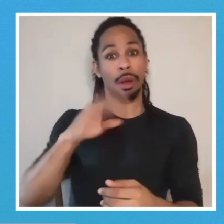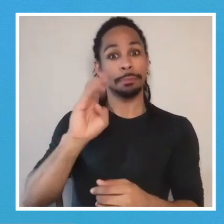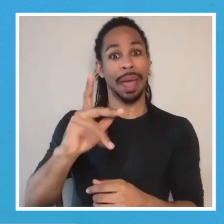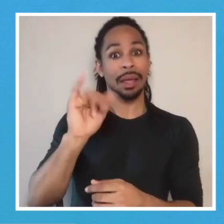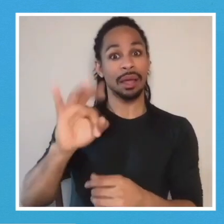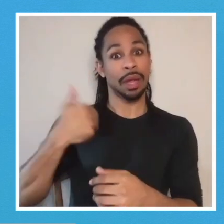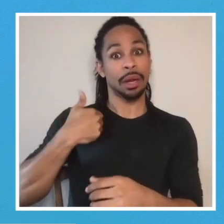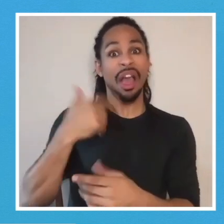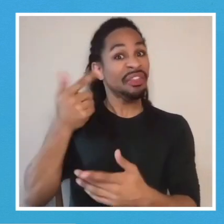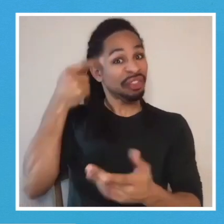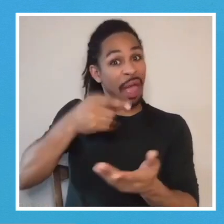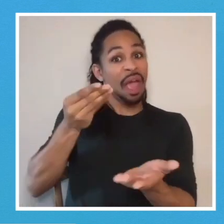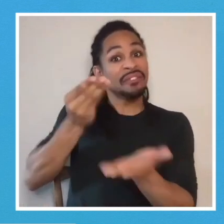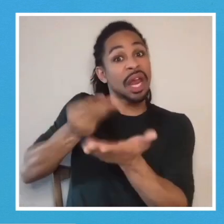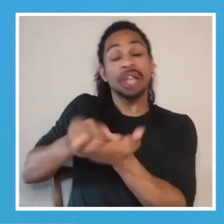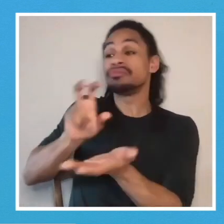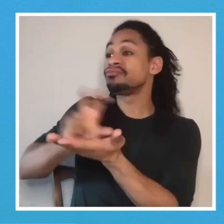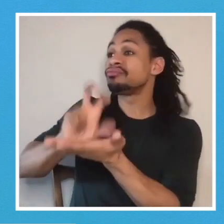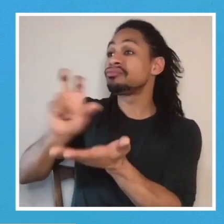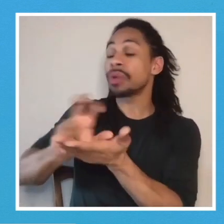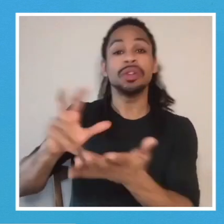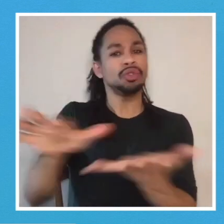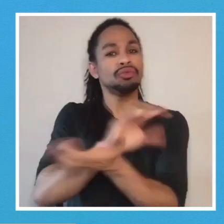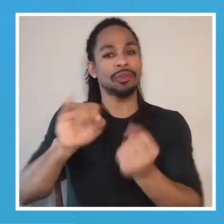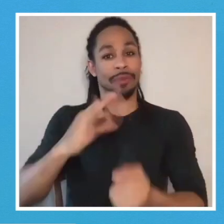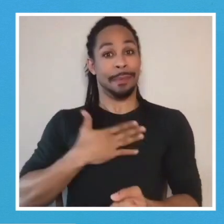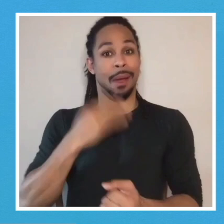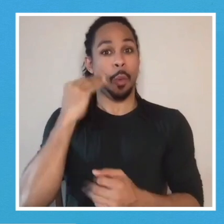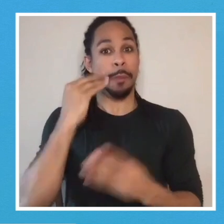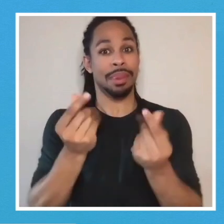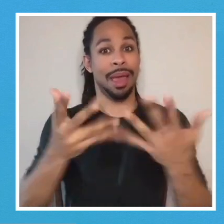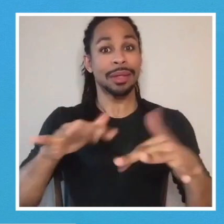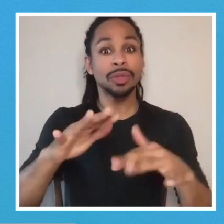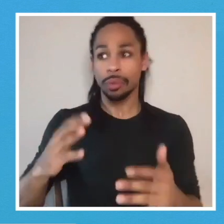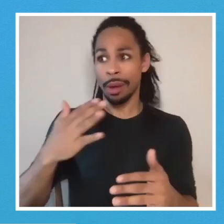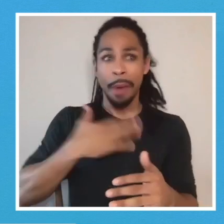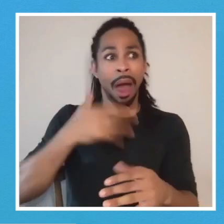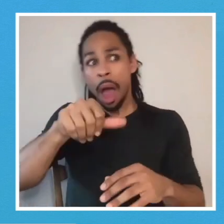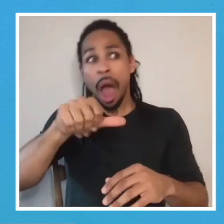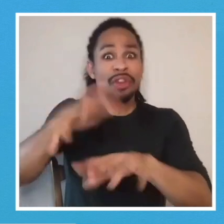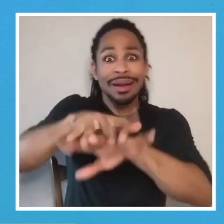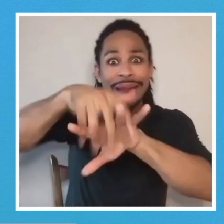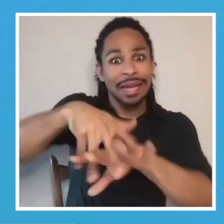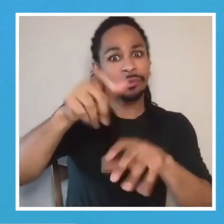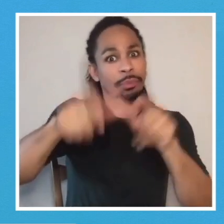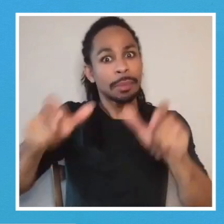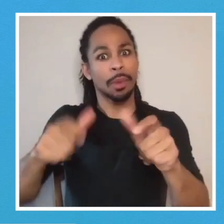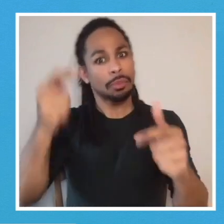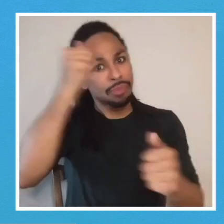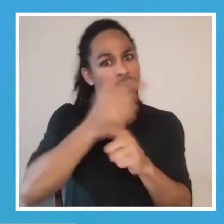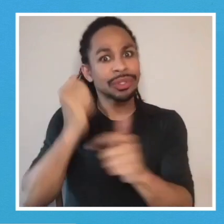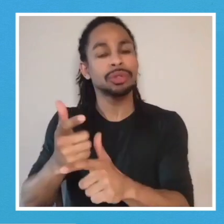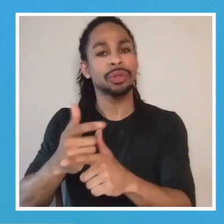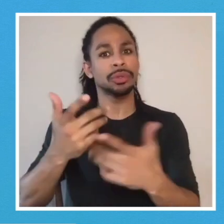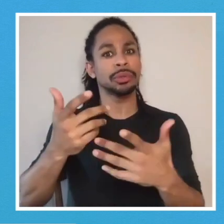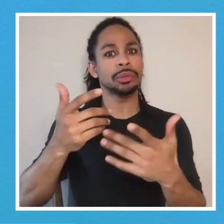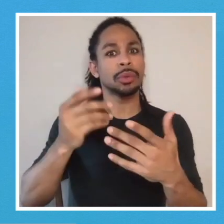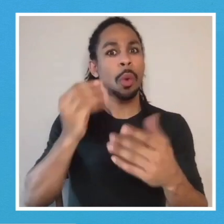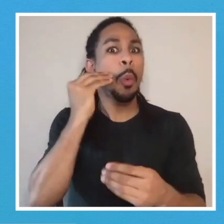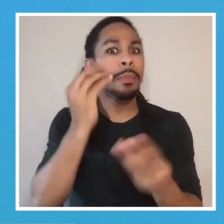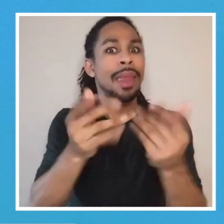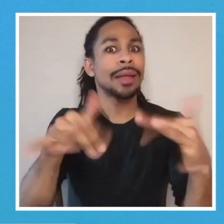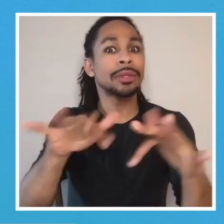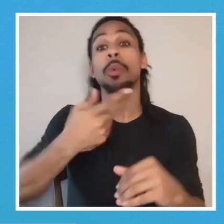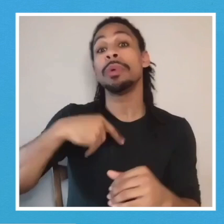my homelands all the way to the Wet'suwet'en people's homelands. I was at the RBC's AGM in 2009, so we've been looking at